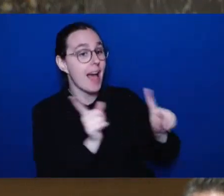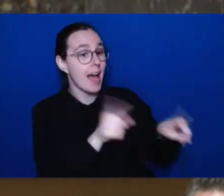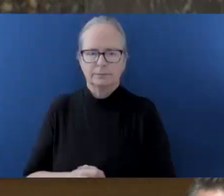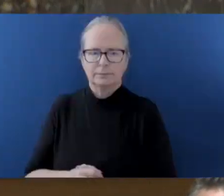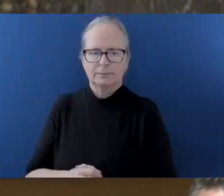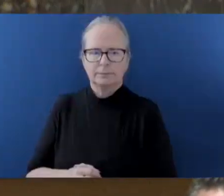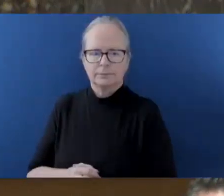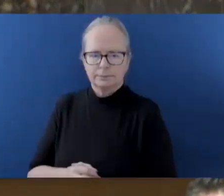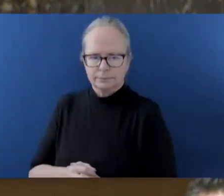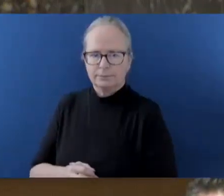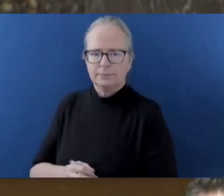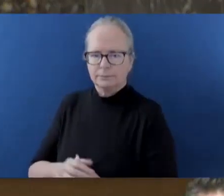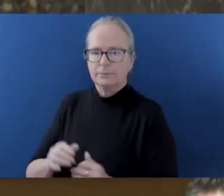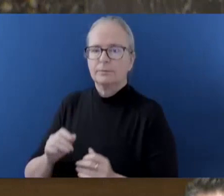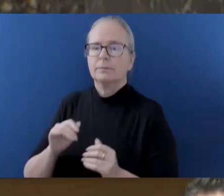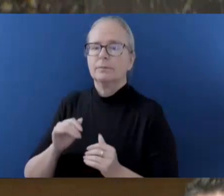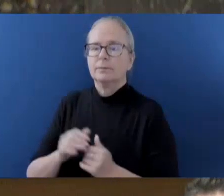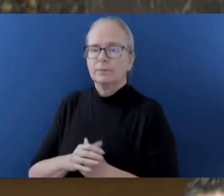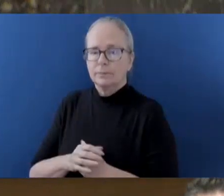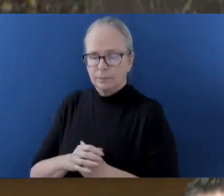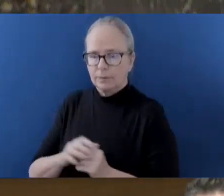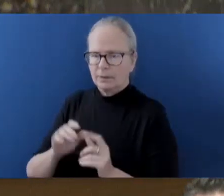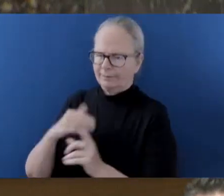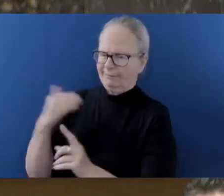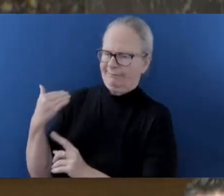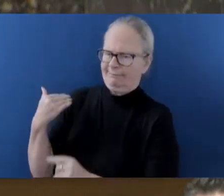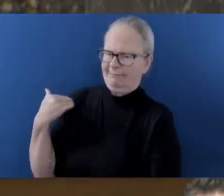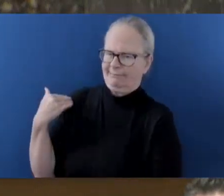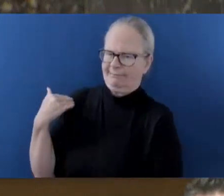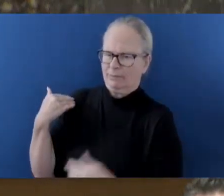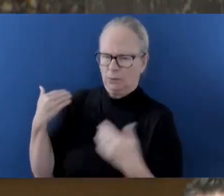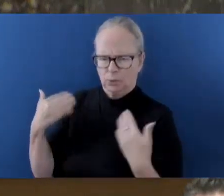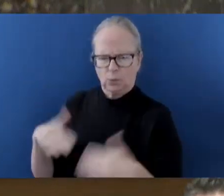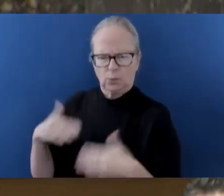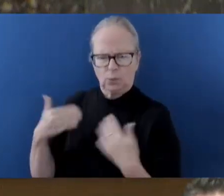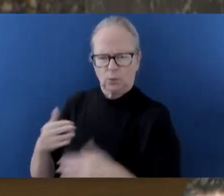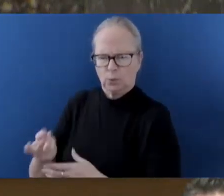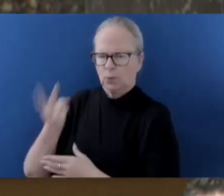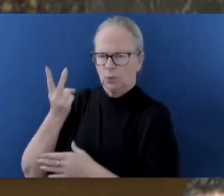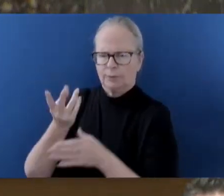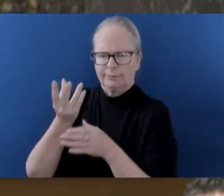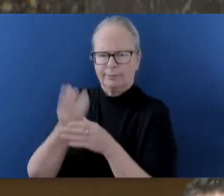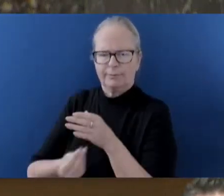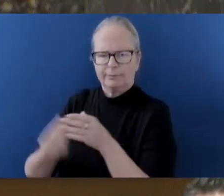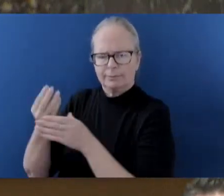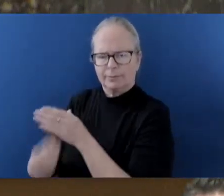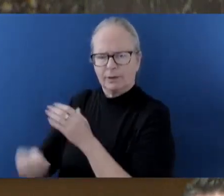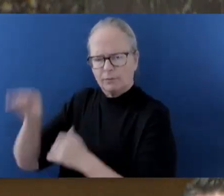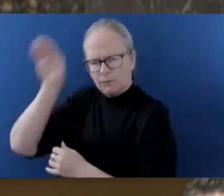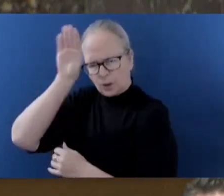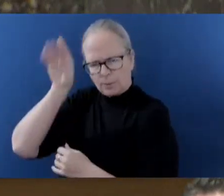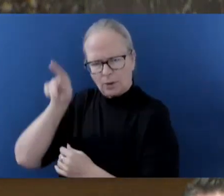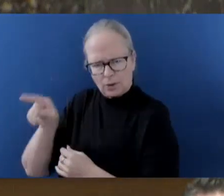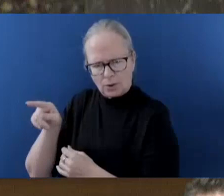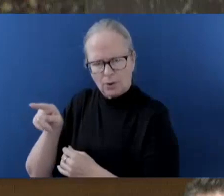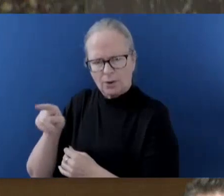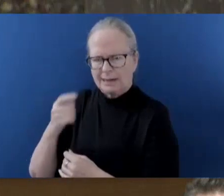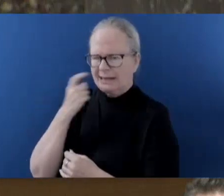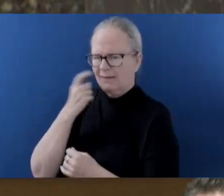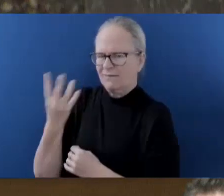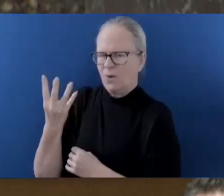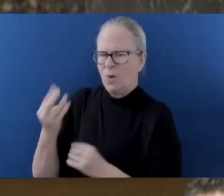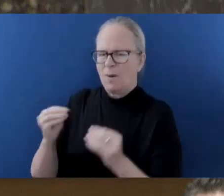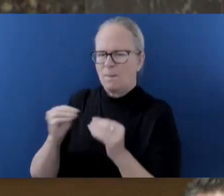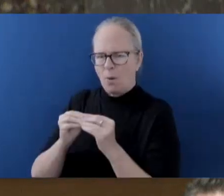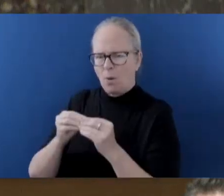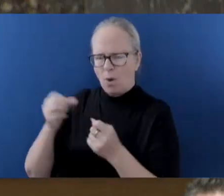2 firefighters and 4 more just recently in a vehicle as they headed home from contractors who were heading home